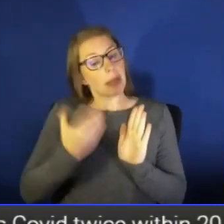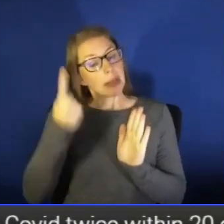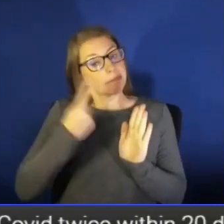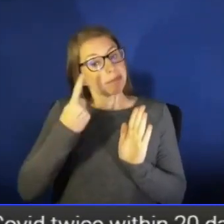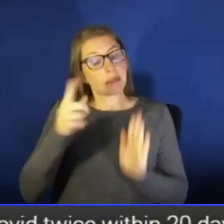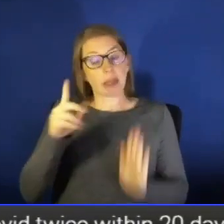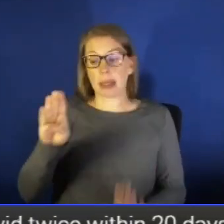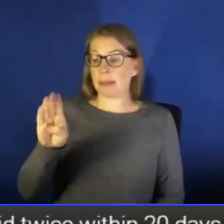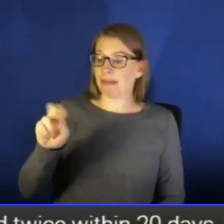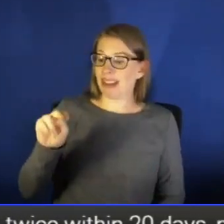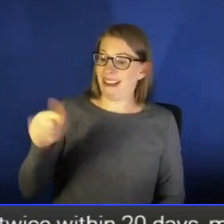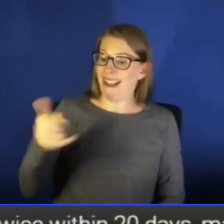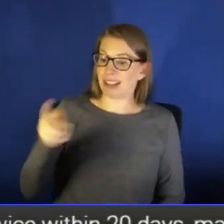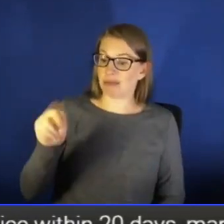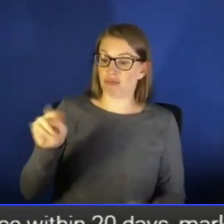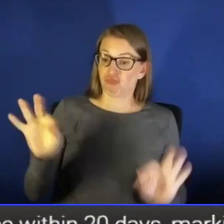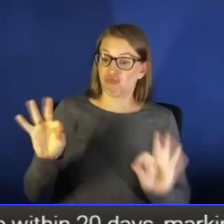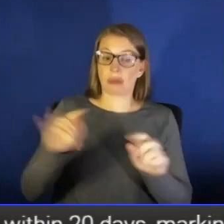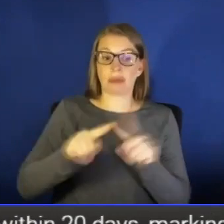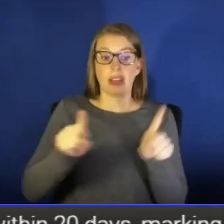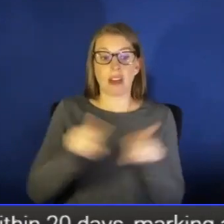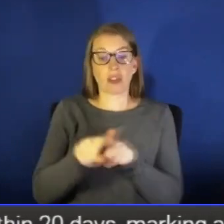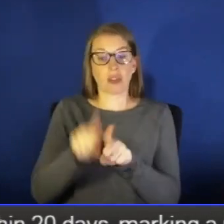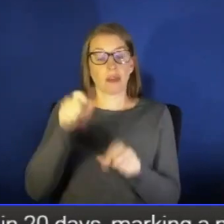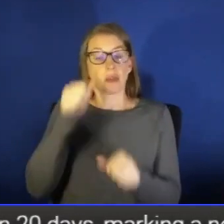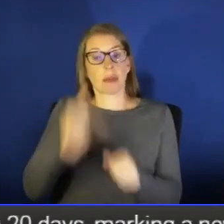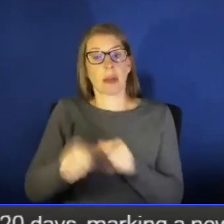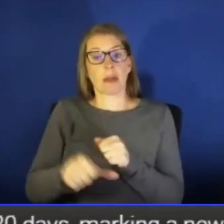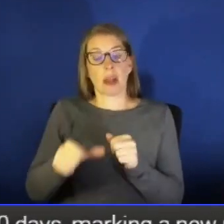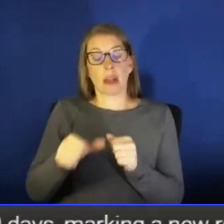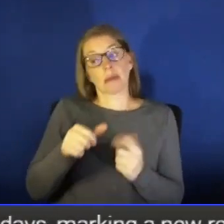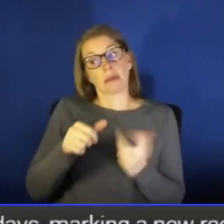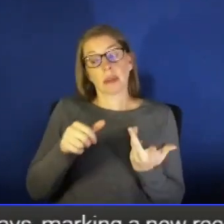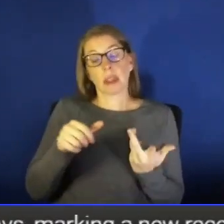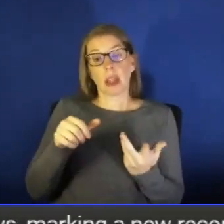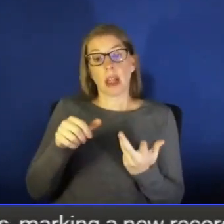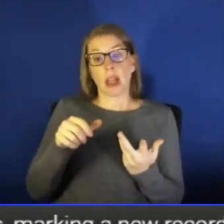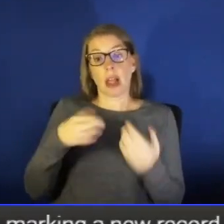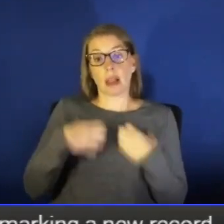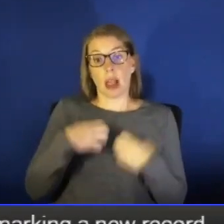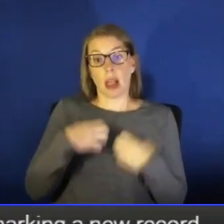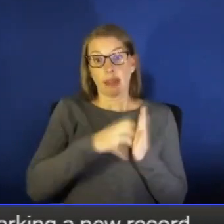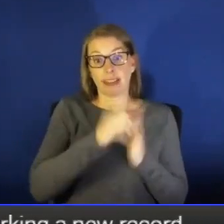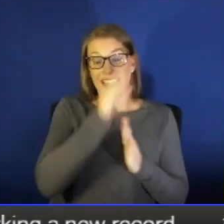but one has to remember that a good percentage of patients who have lung cancer are never smokers.